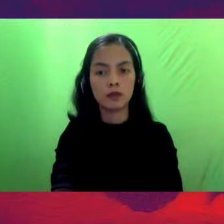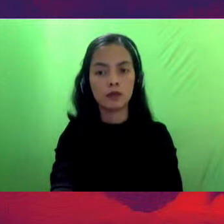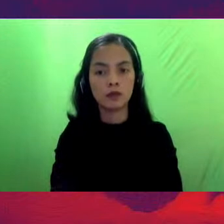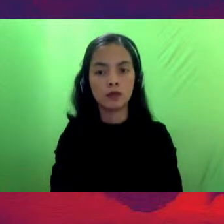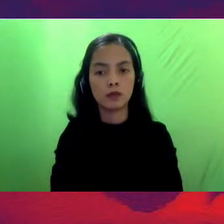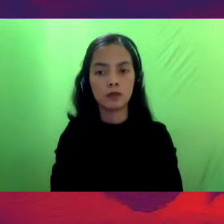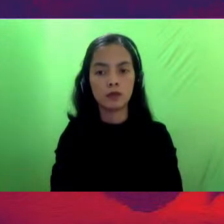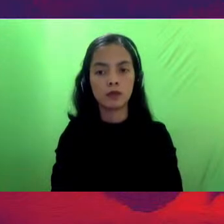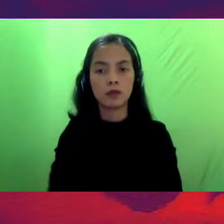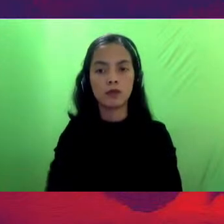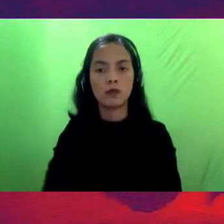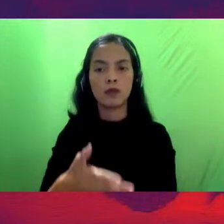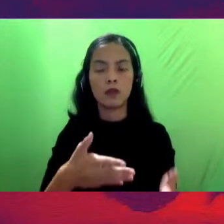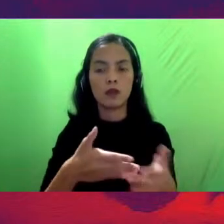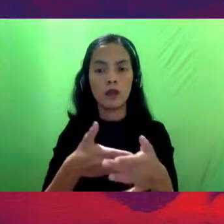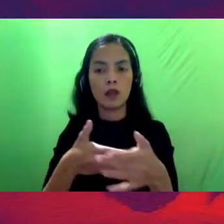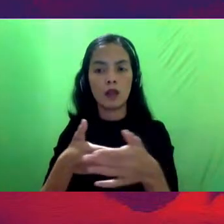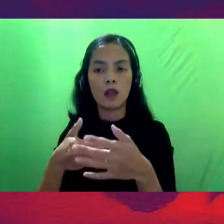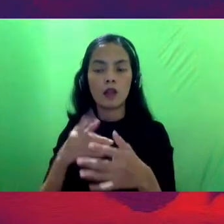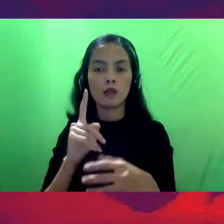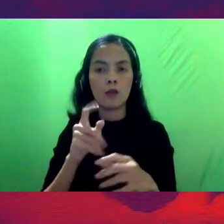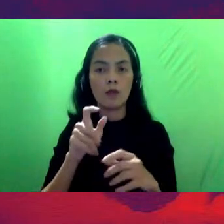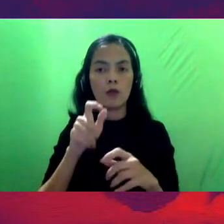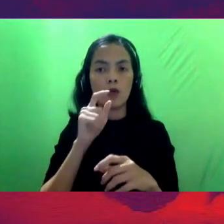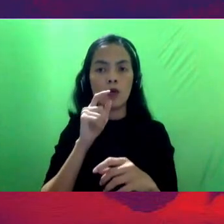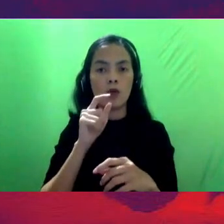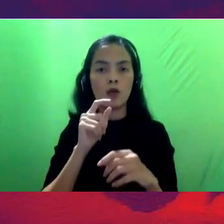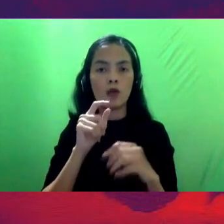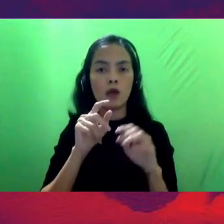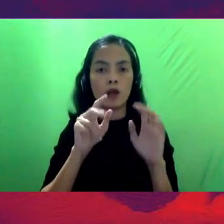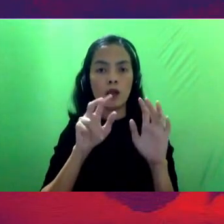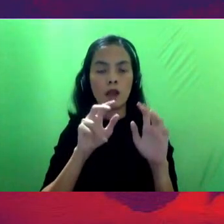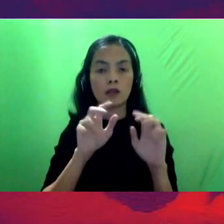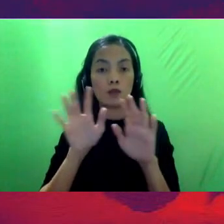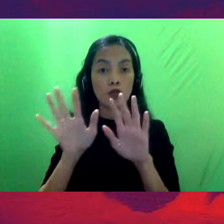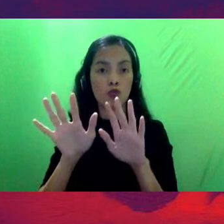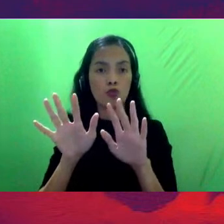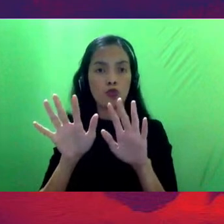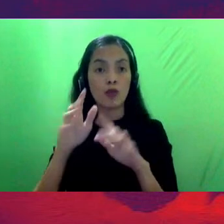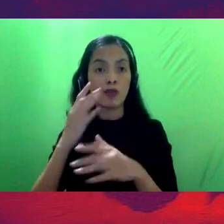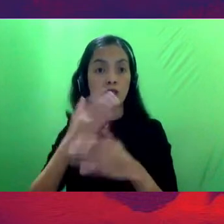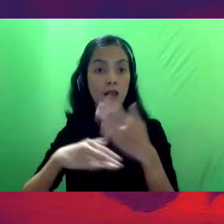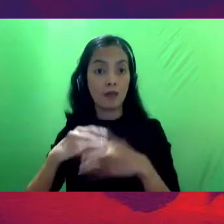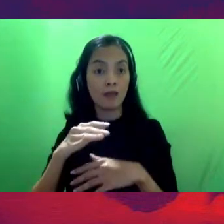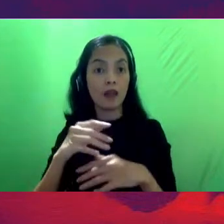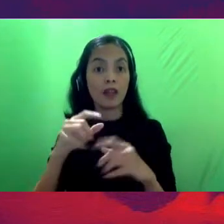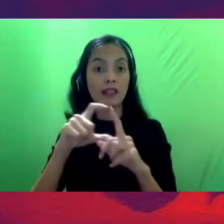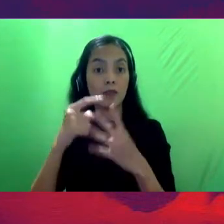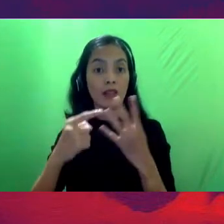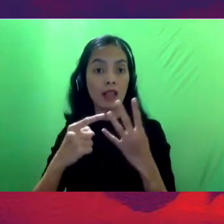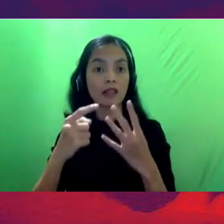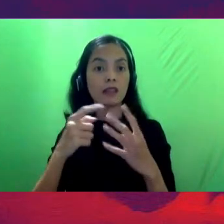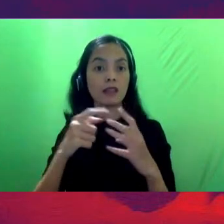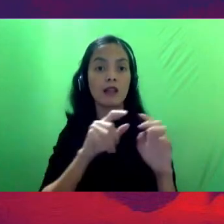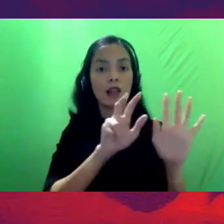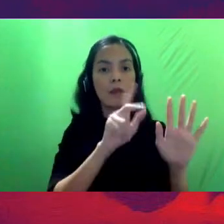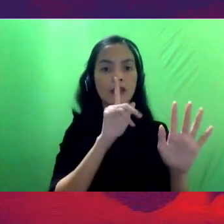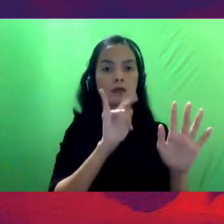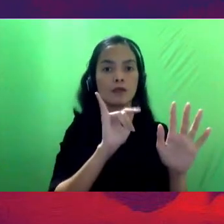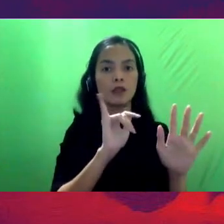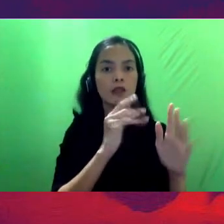disability, they cannot have access to the services they need in terms of health